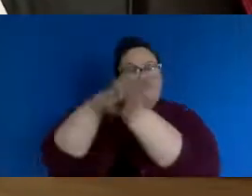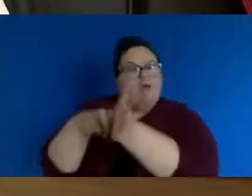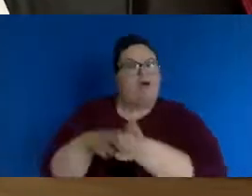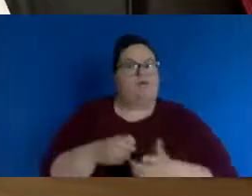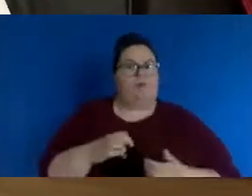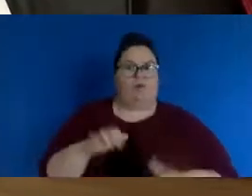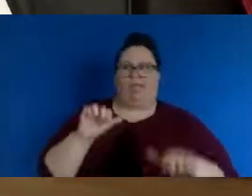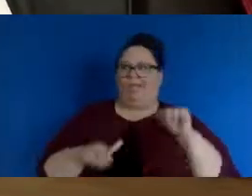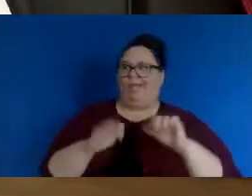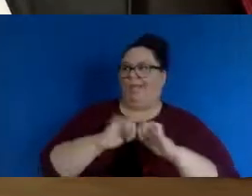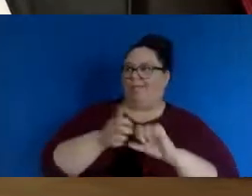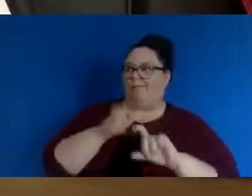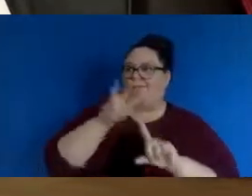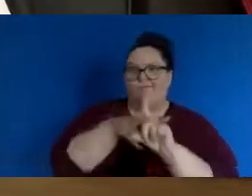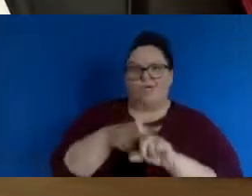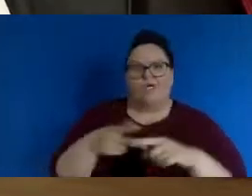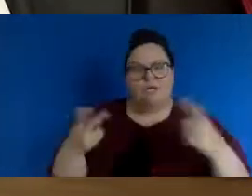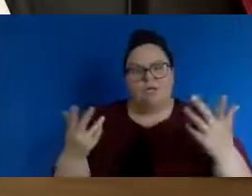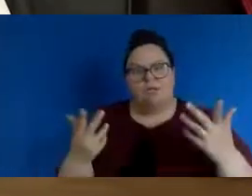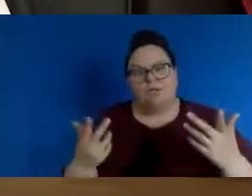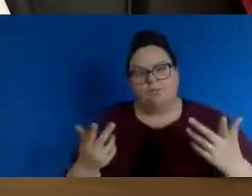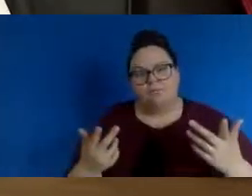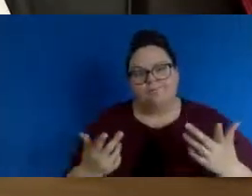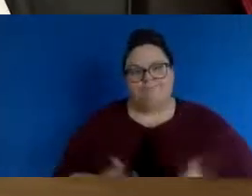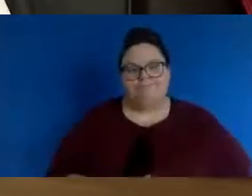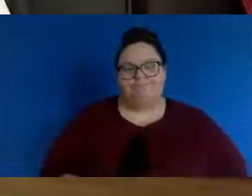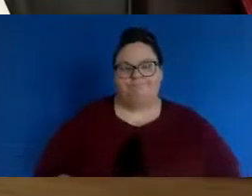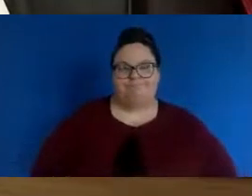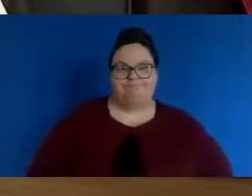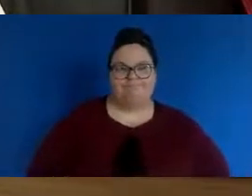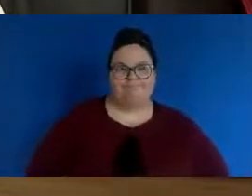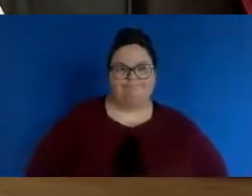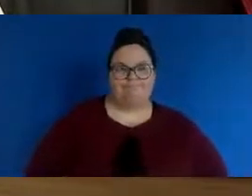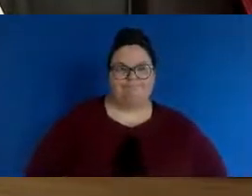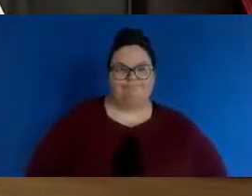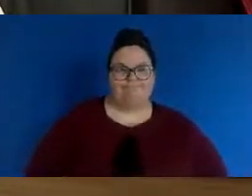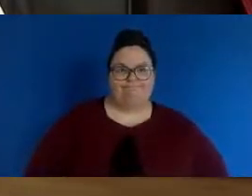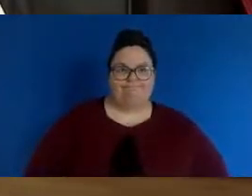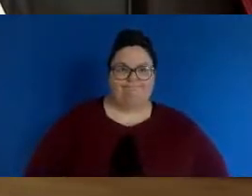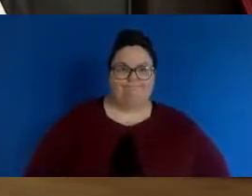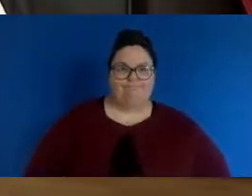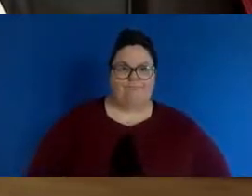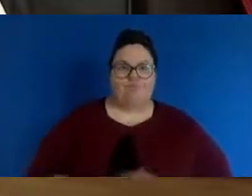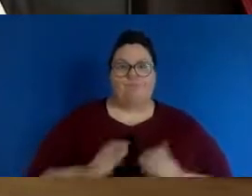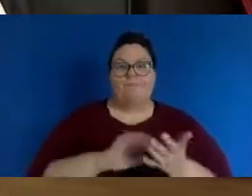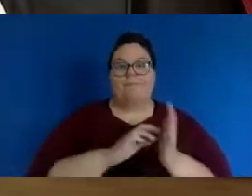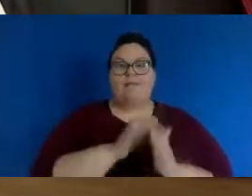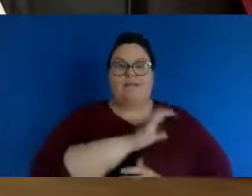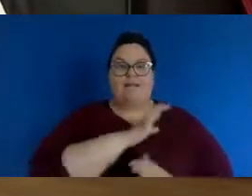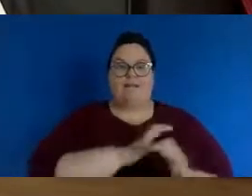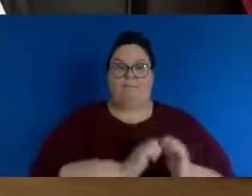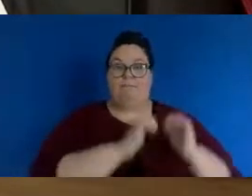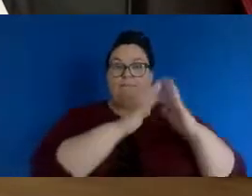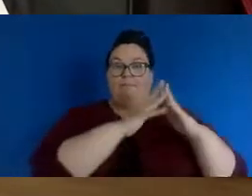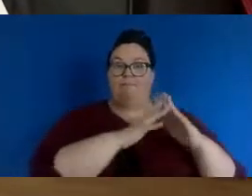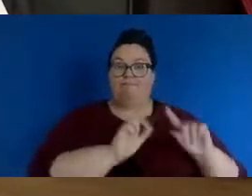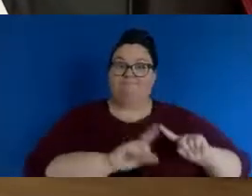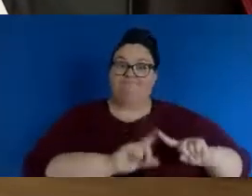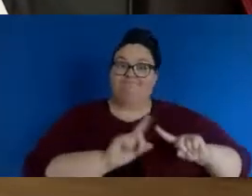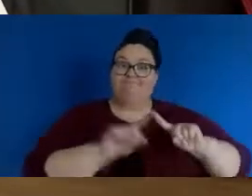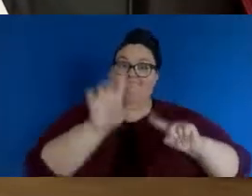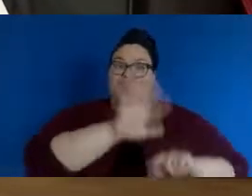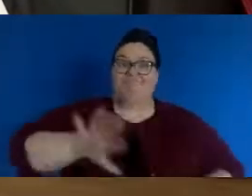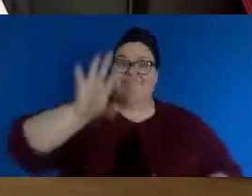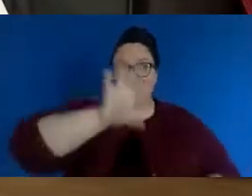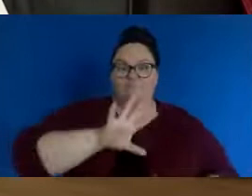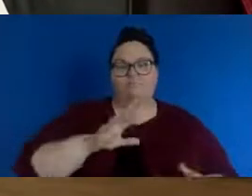appointment, and they may be more likely to be amenable to those pop-up clinics that are offered in different places. So we do